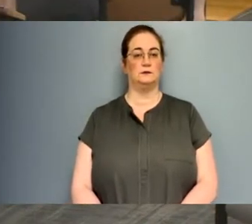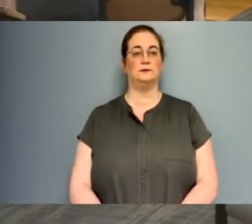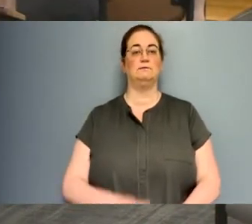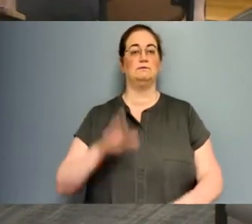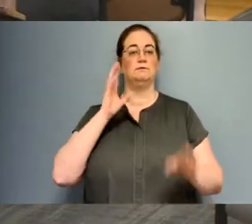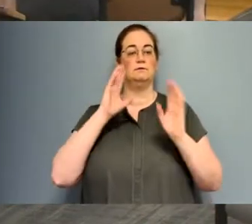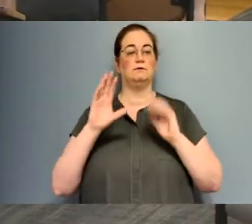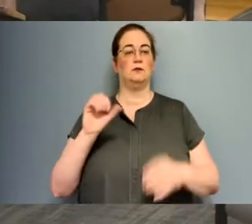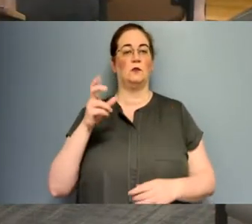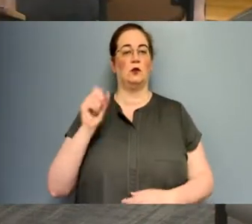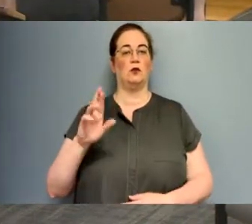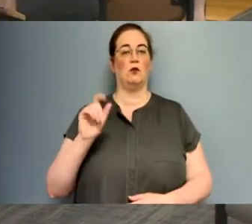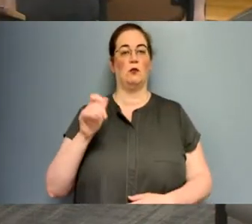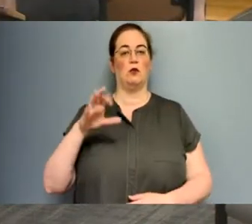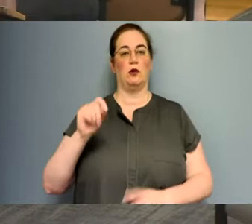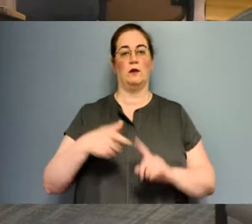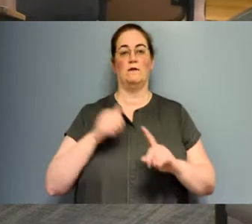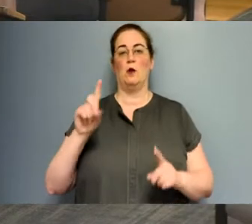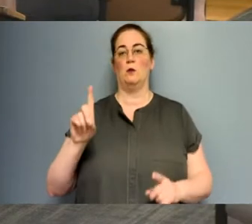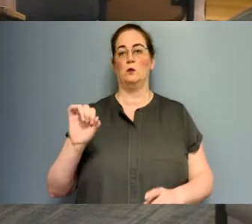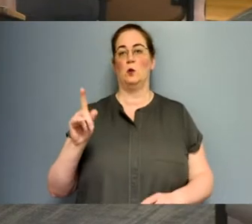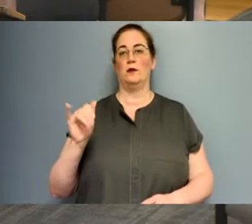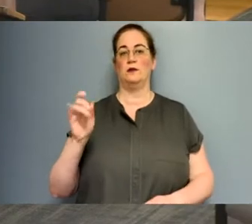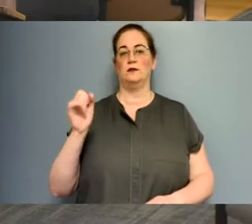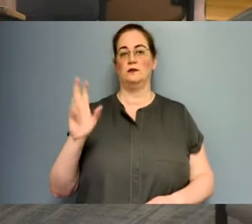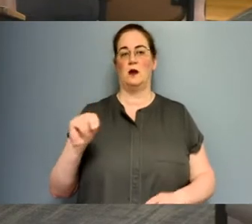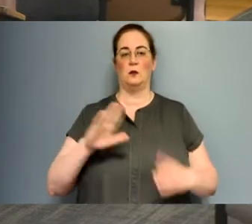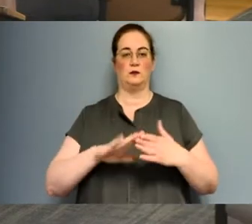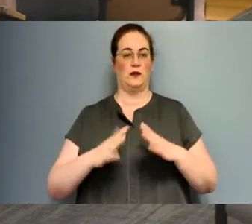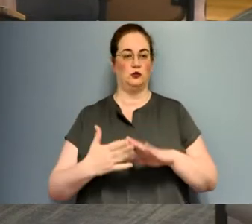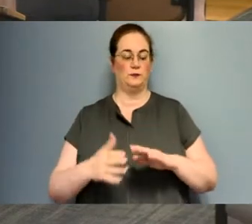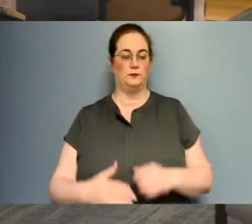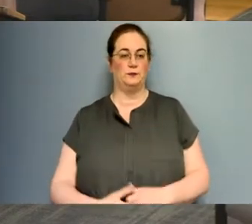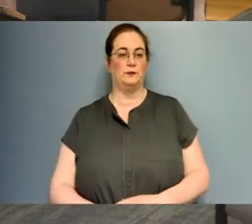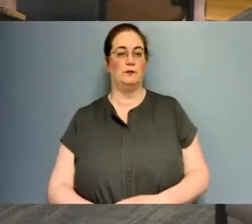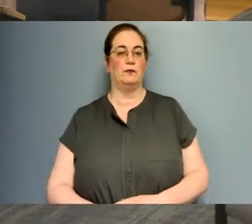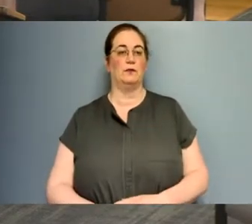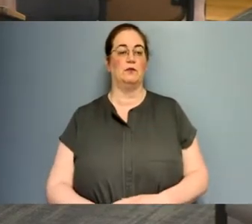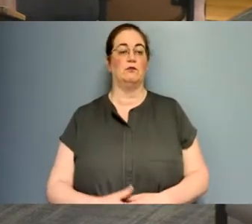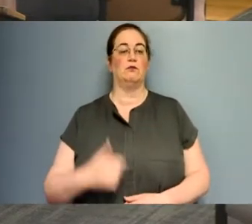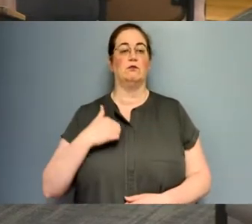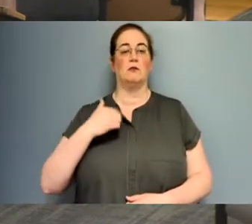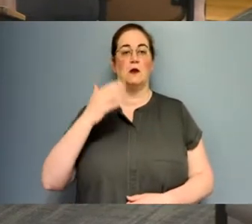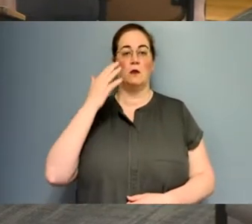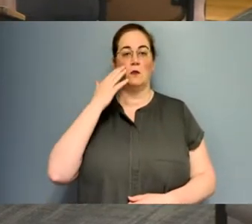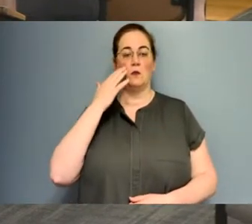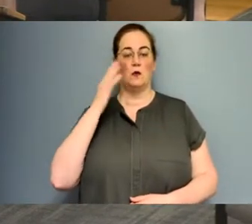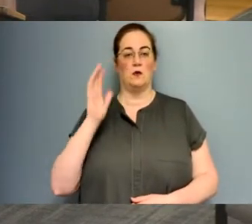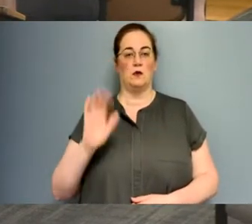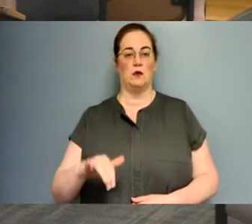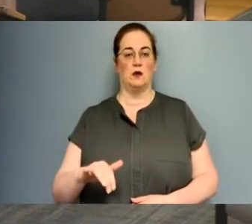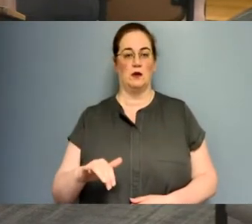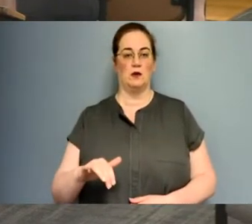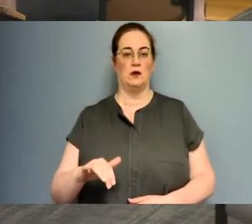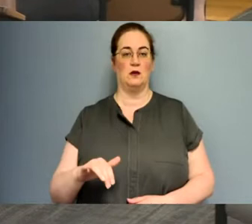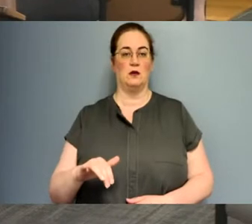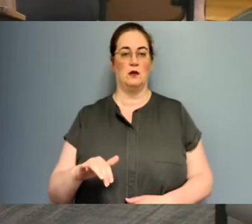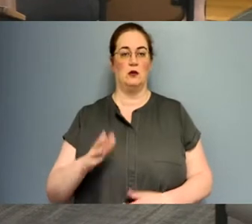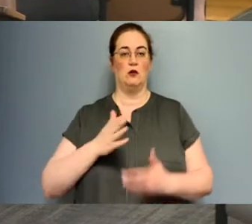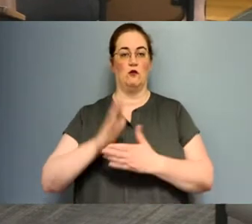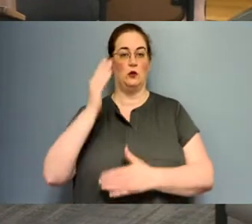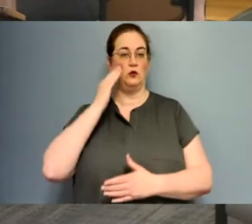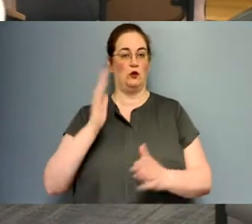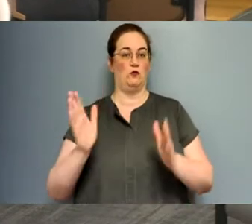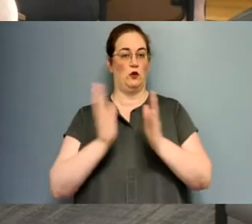Hello, I'm Connor Albright. I'm from Doylestown Township. I'm aware that right to know